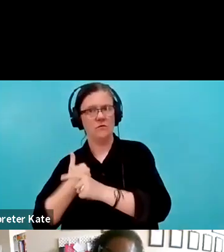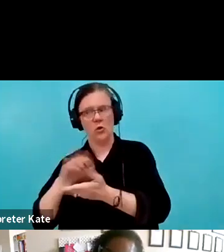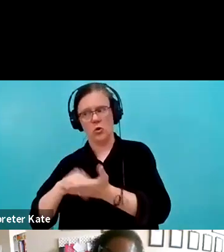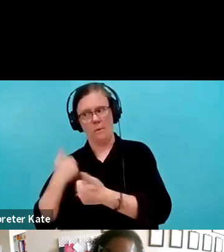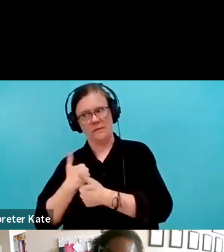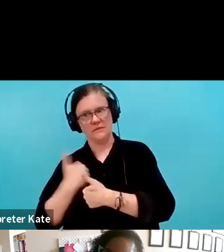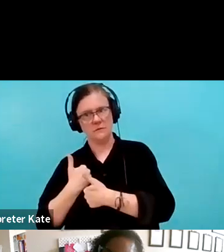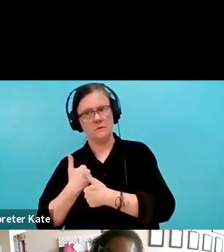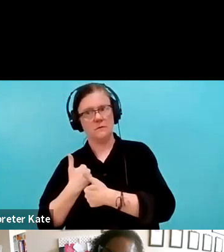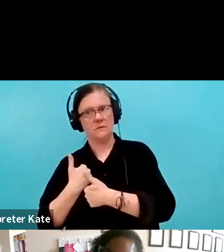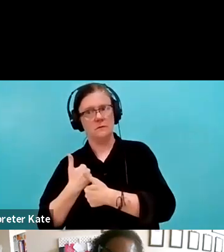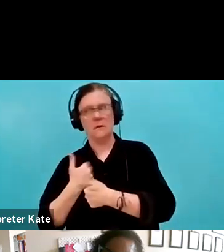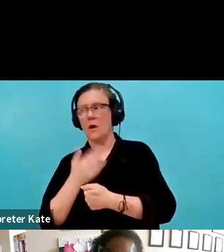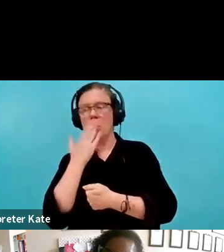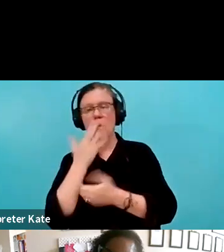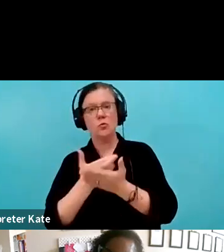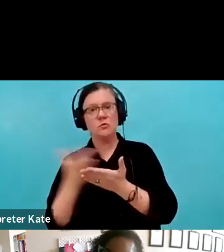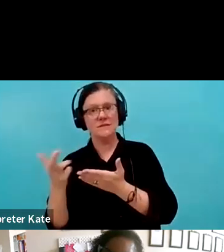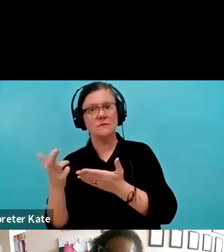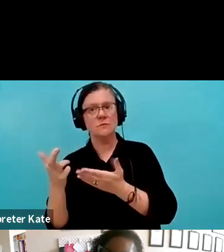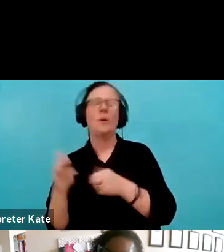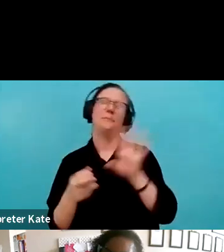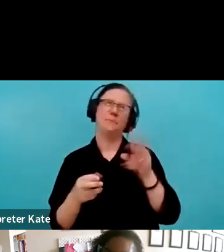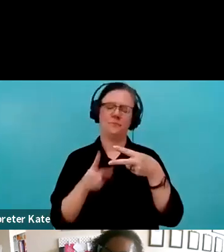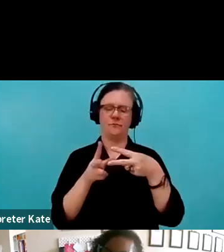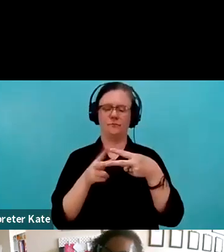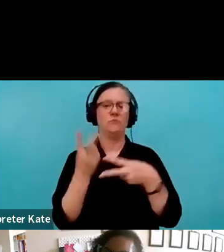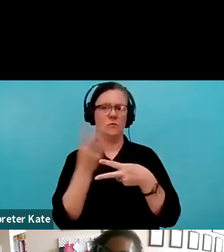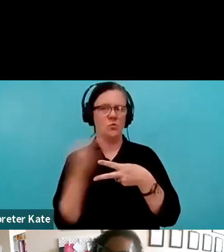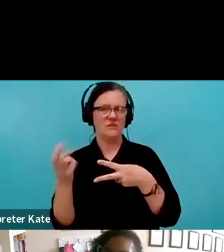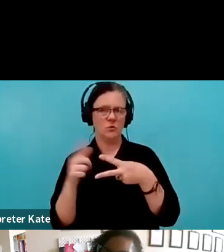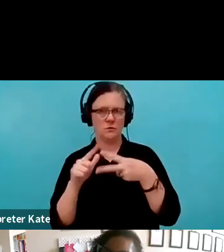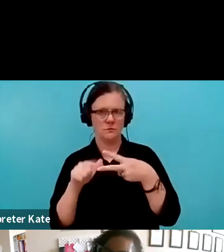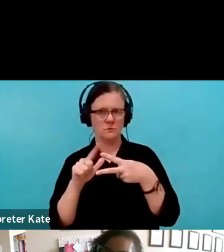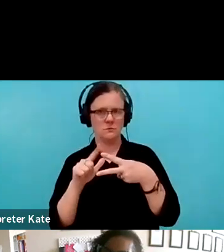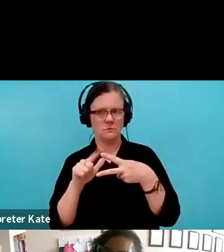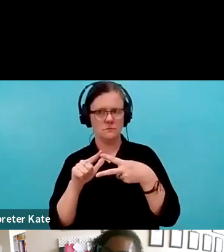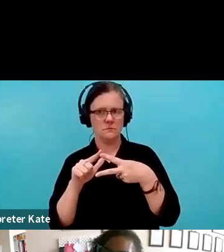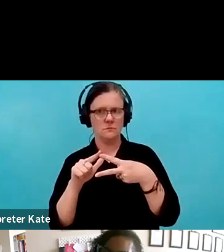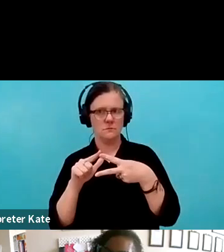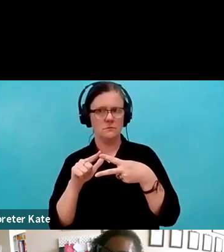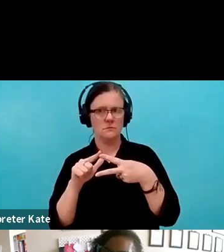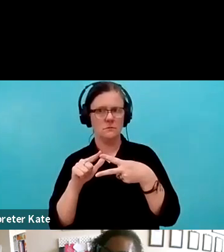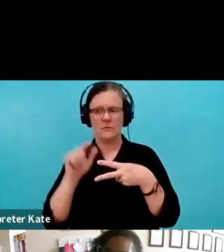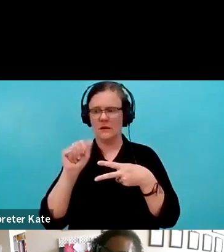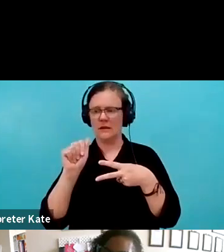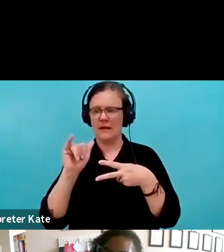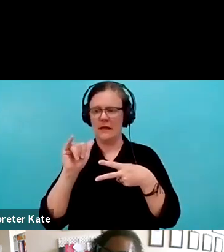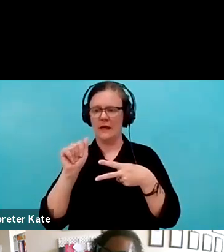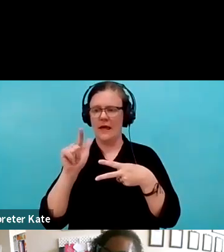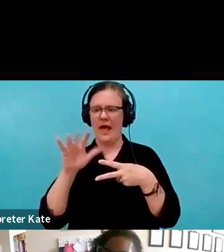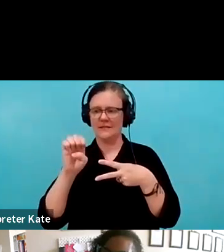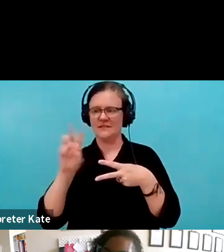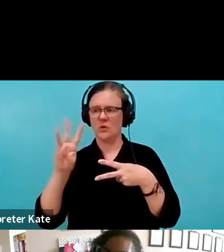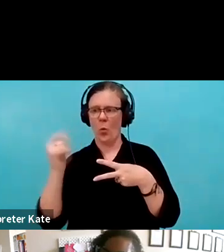me, like an important resource, there's been two important resources for me. One of them has been Alice Wong's Disability